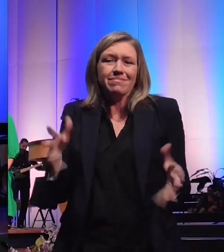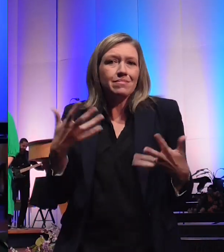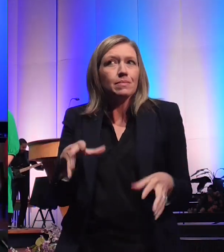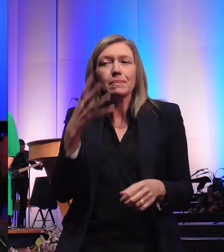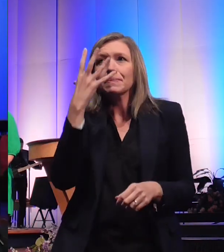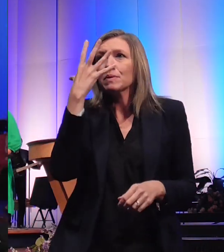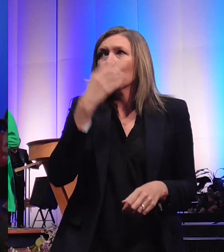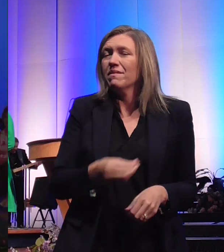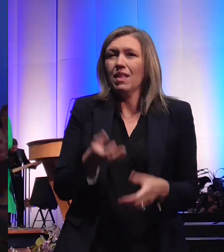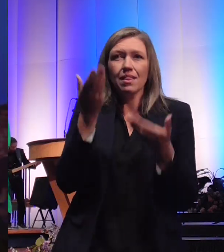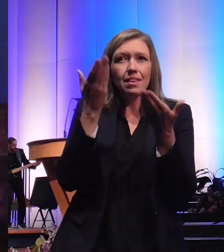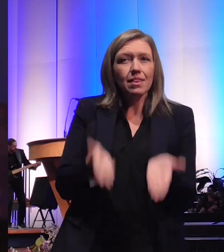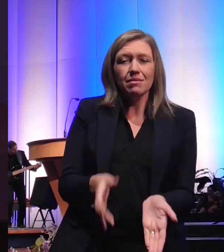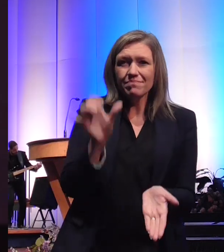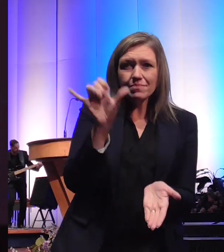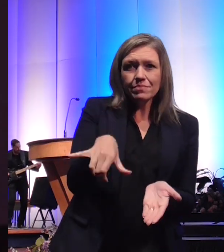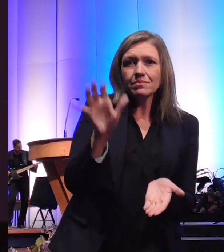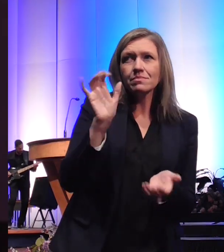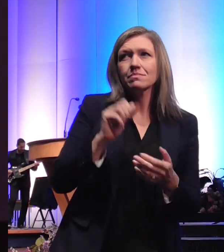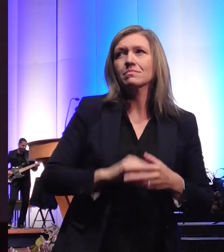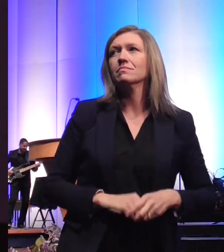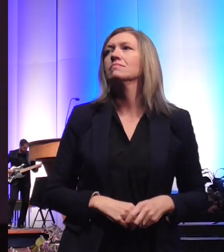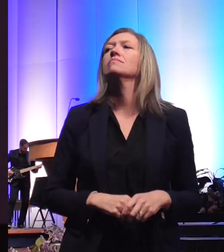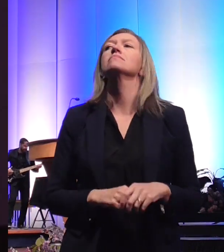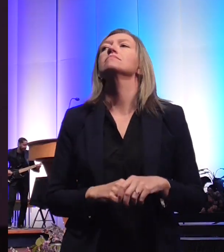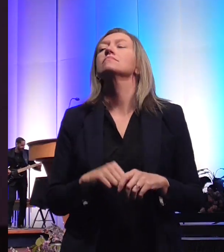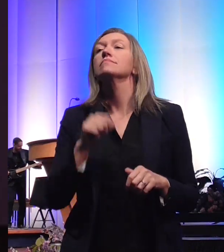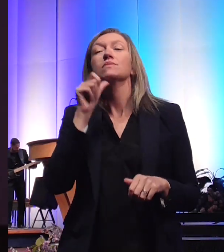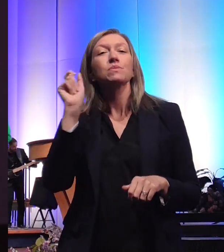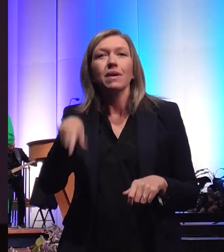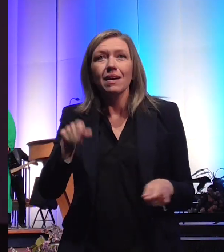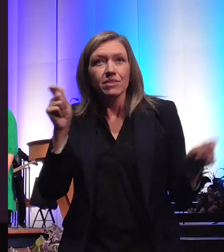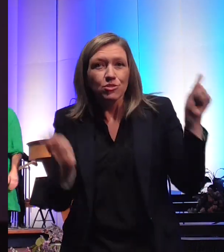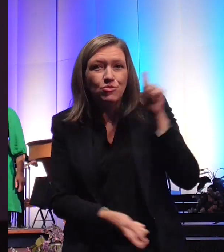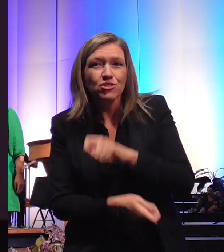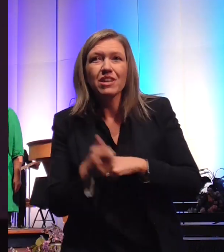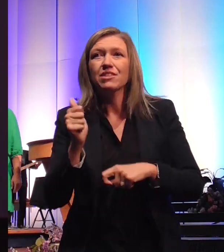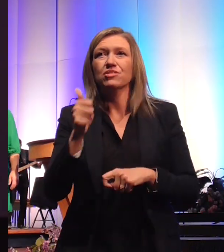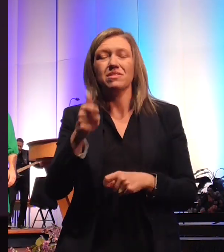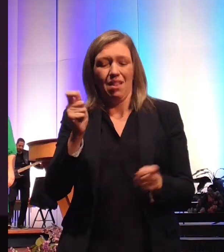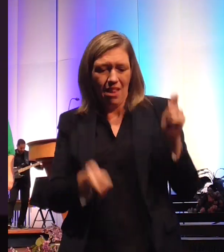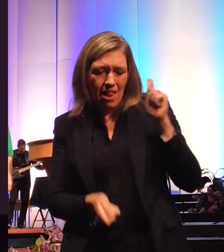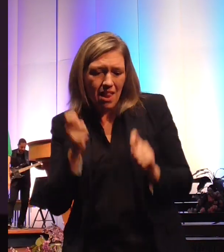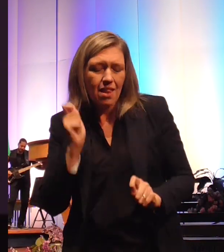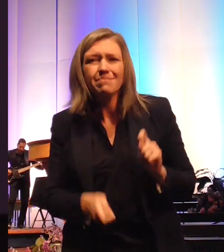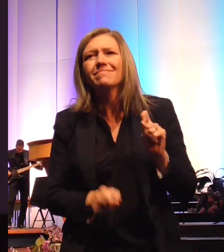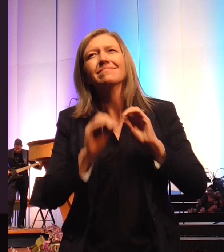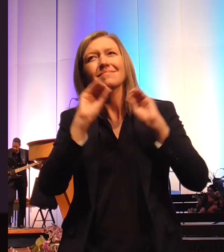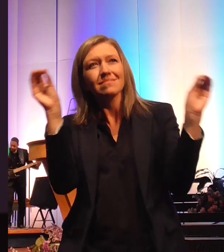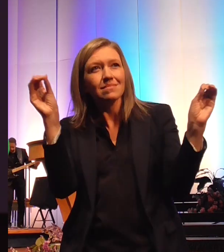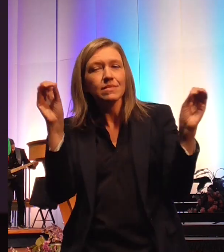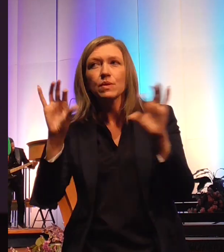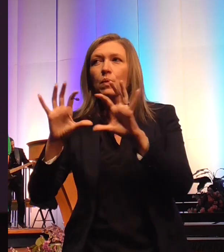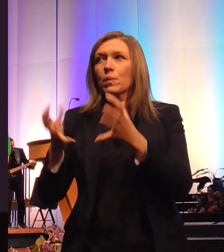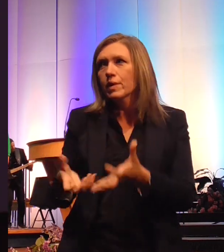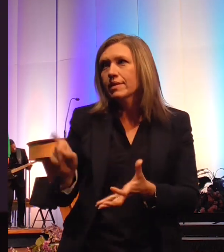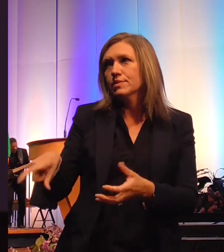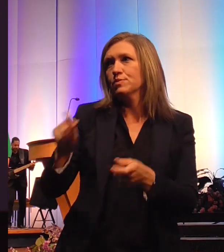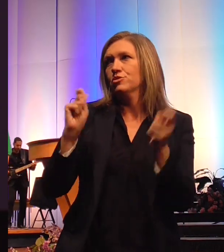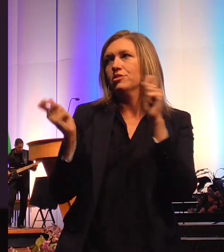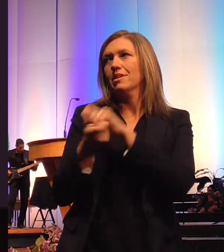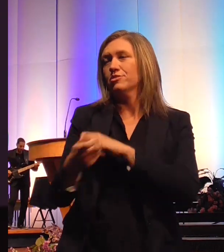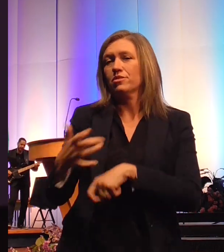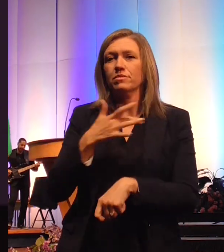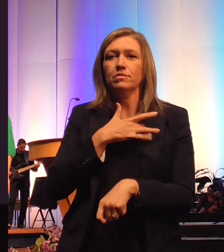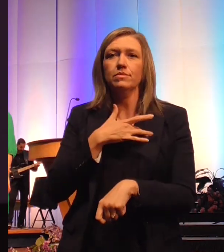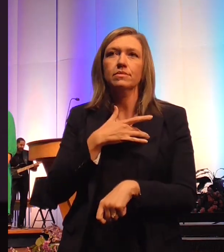you're beautiful just the way you are. And you don't have to change a thing. The world could change its